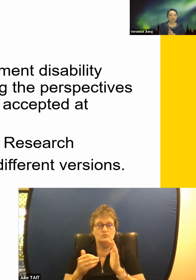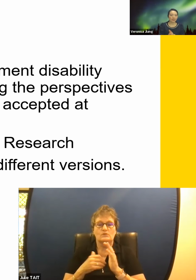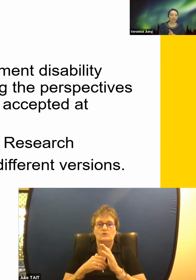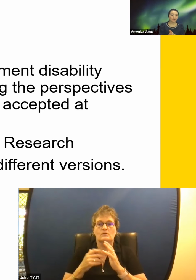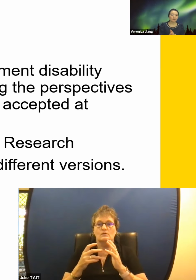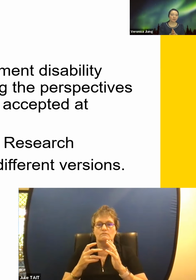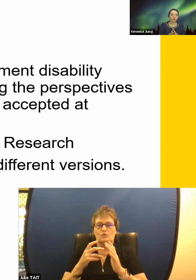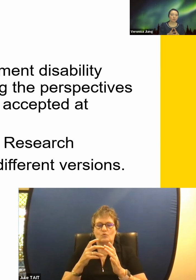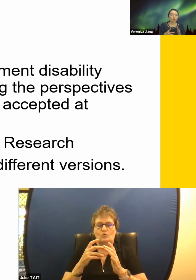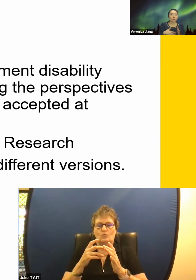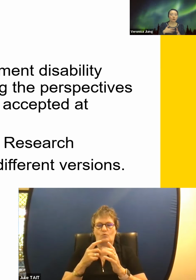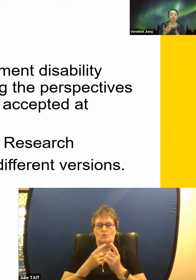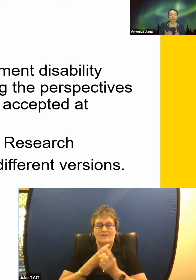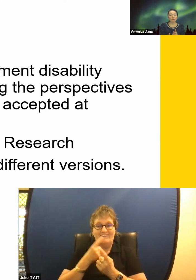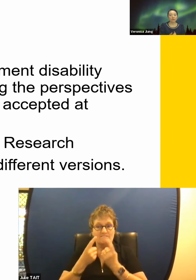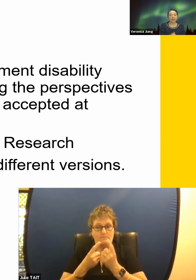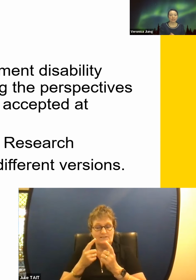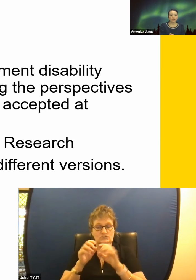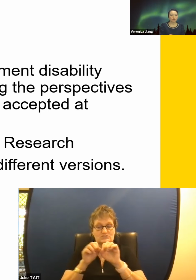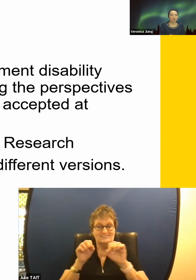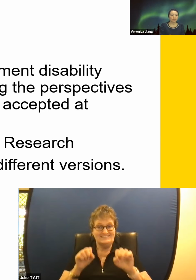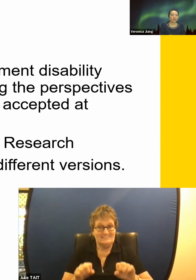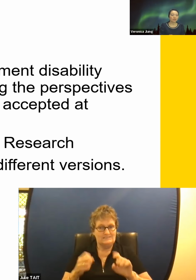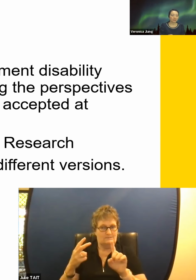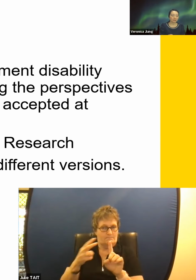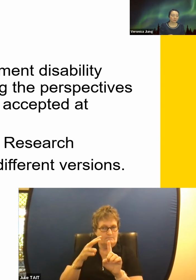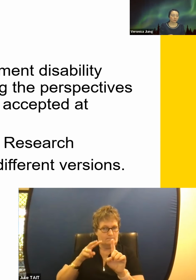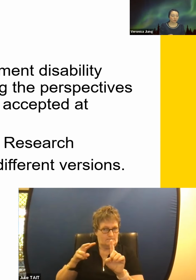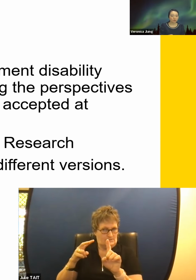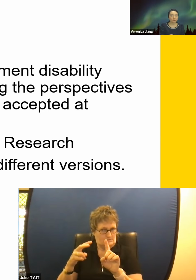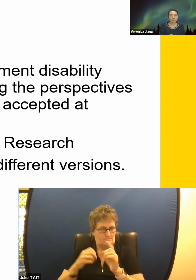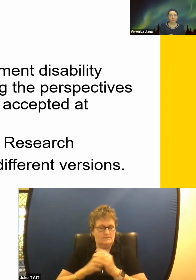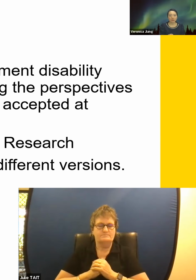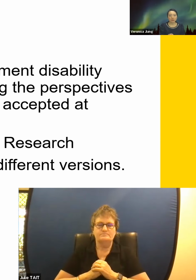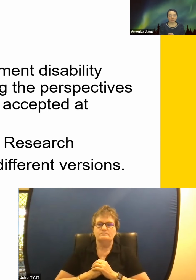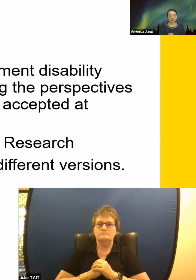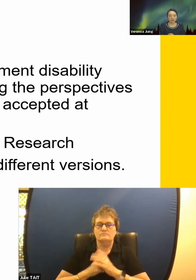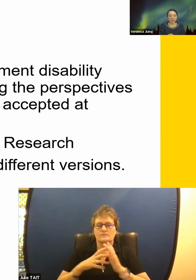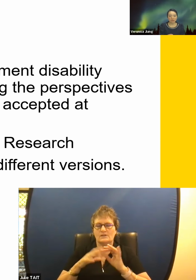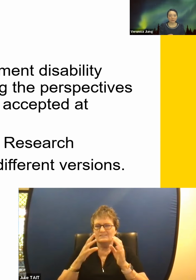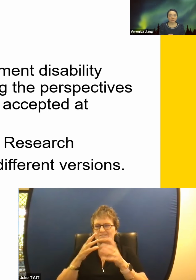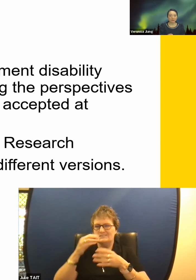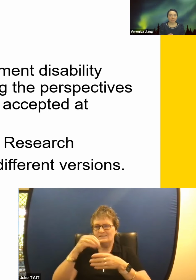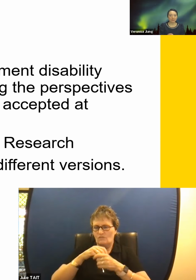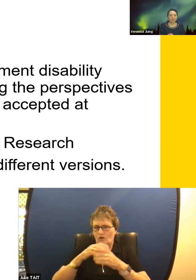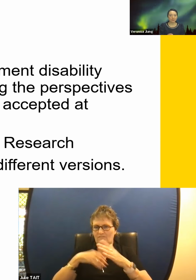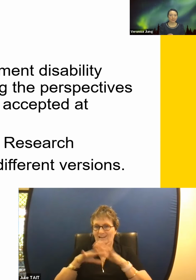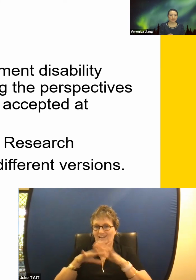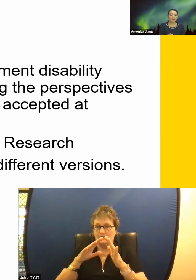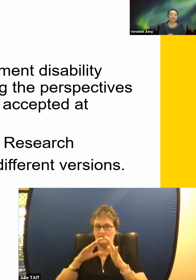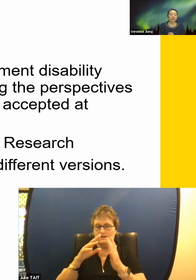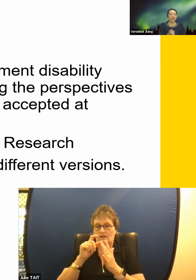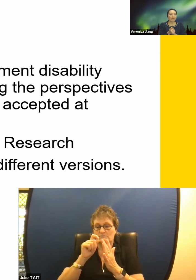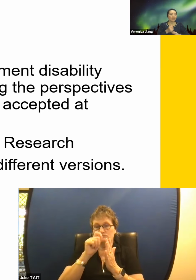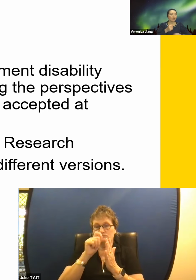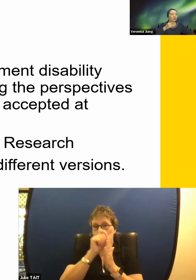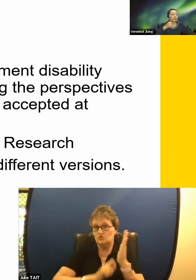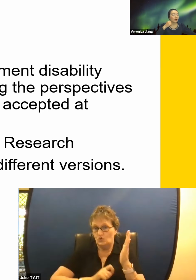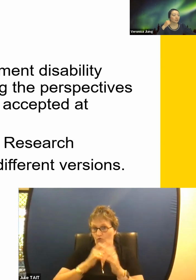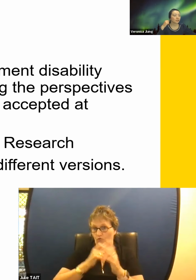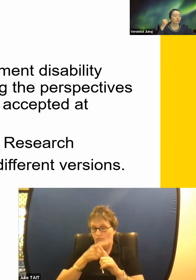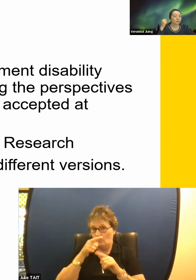system perspective. It will be related to information system research journal, submit to that perspective.